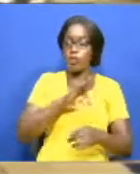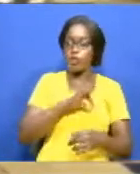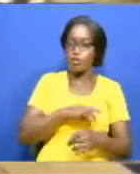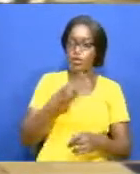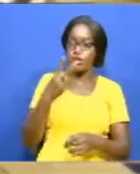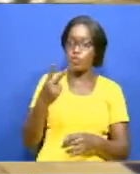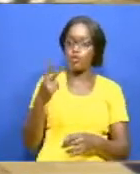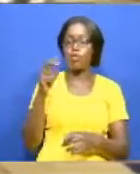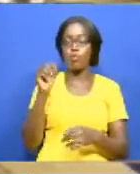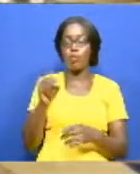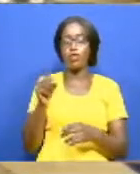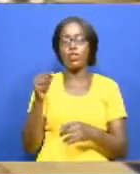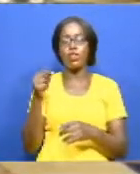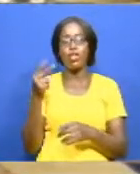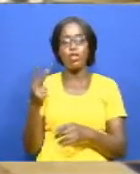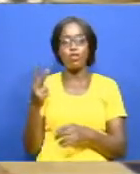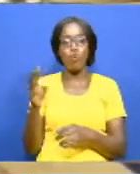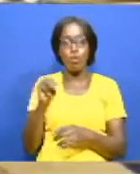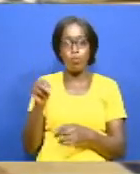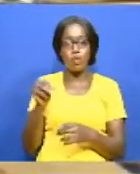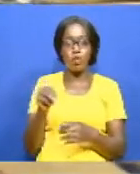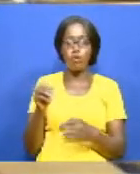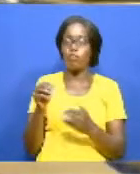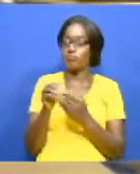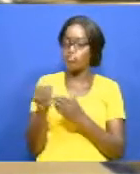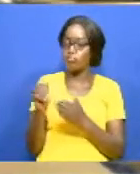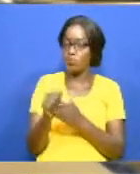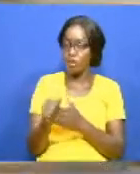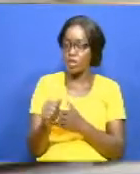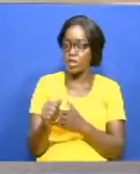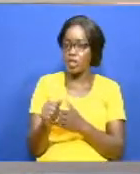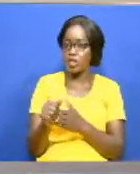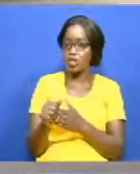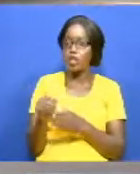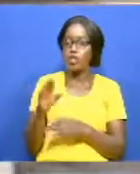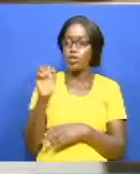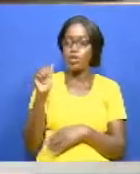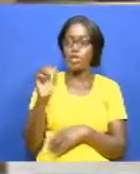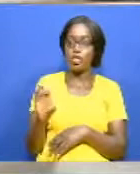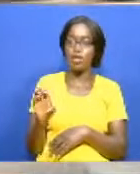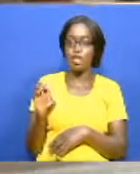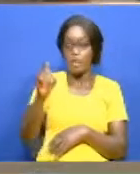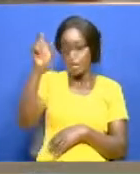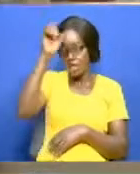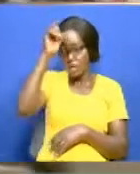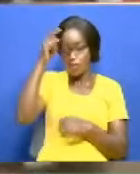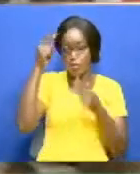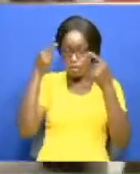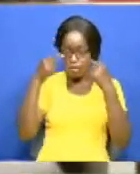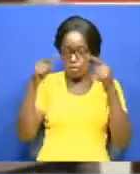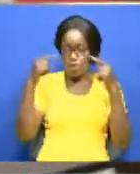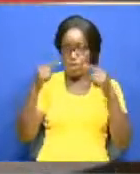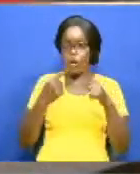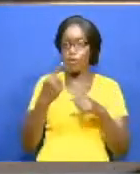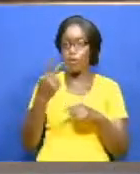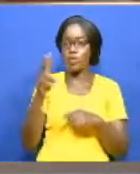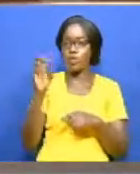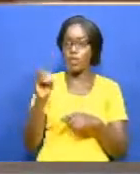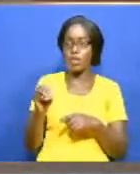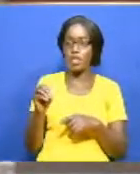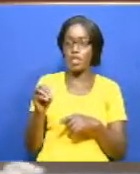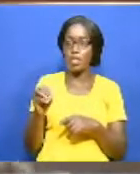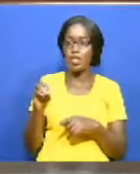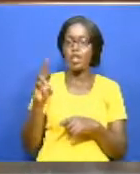dirhams. Air Arabia, which operates from hubs in the UAE, Egypt and Morocco, said it made 120 million dirhams in